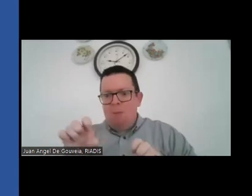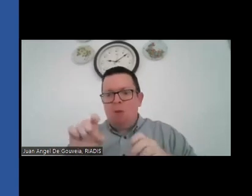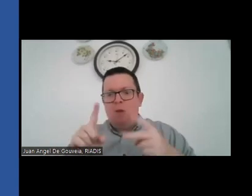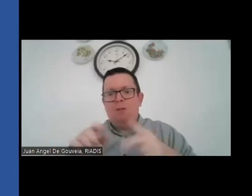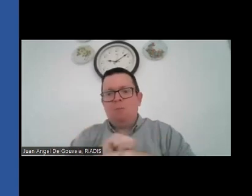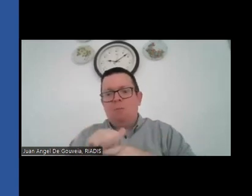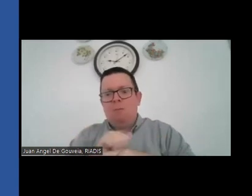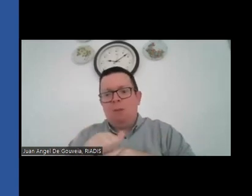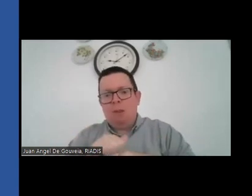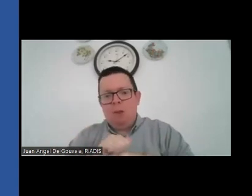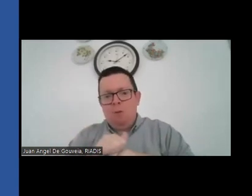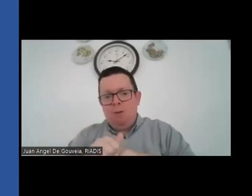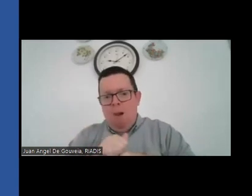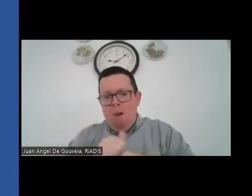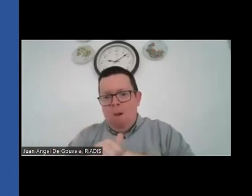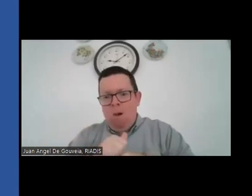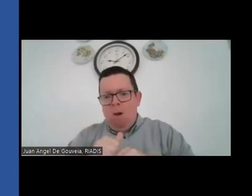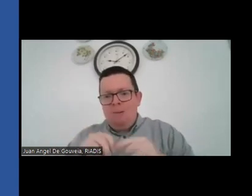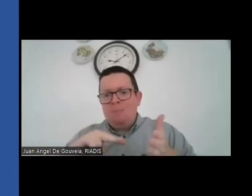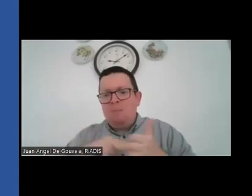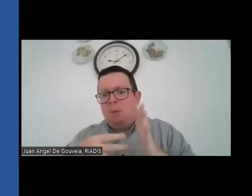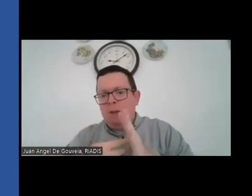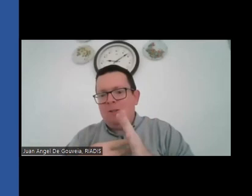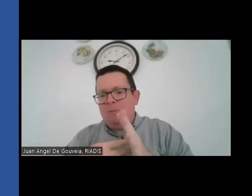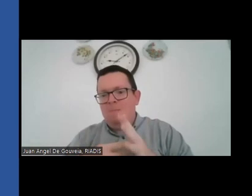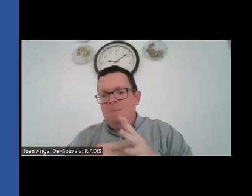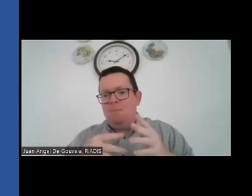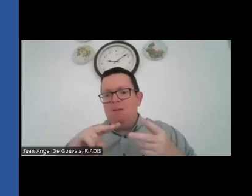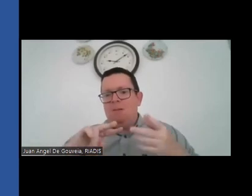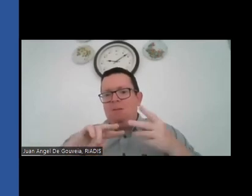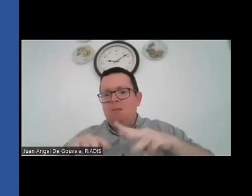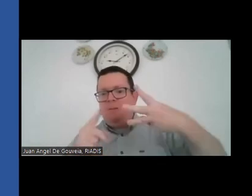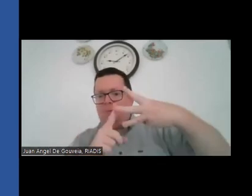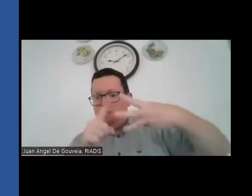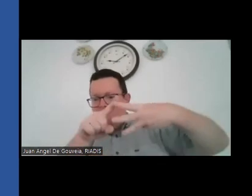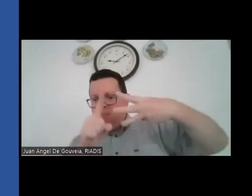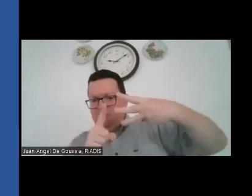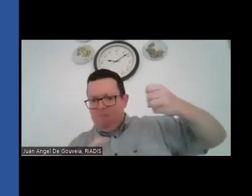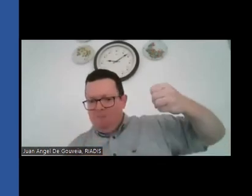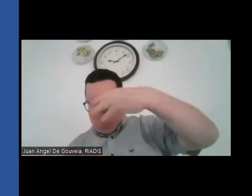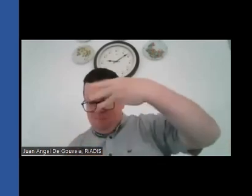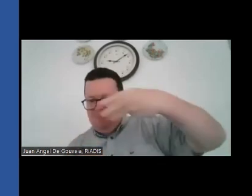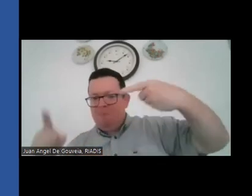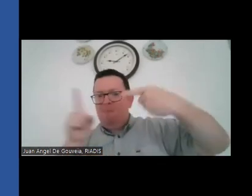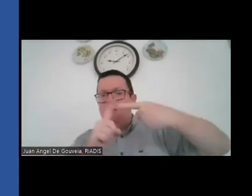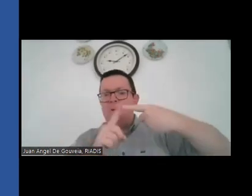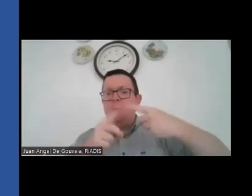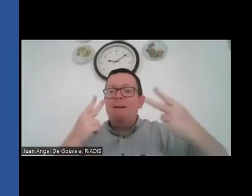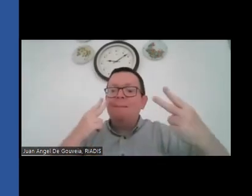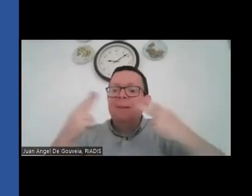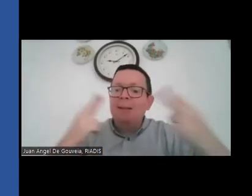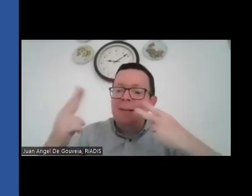this phase, it is subdivided into three instances. The first one is